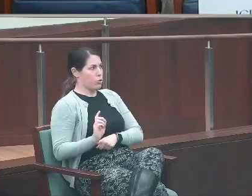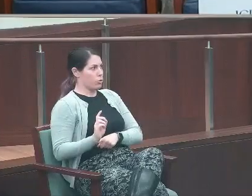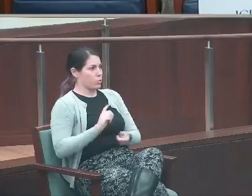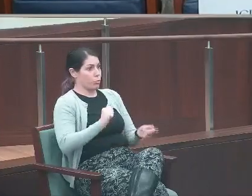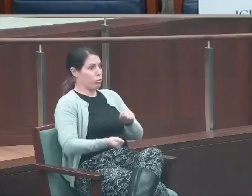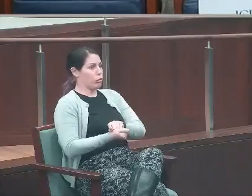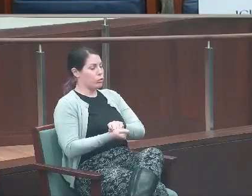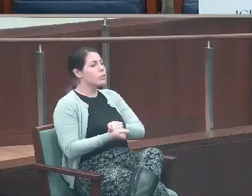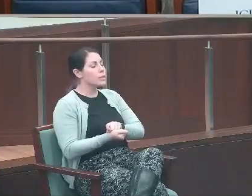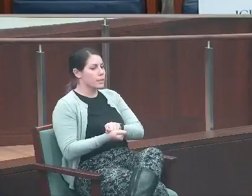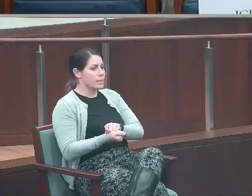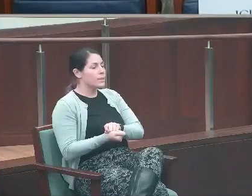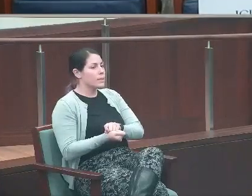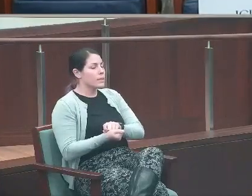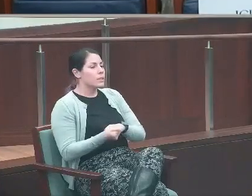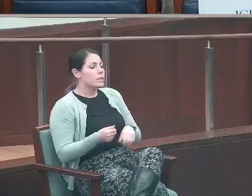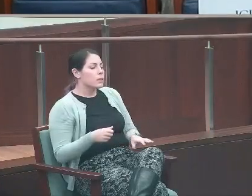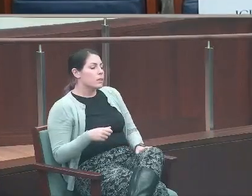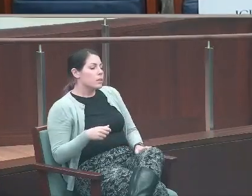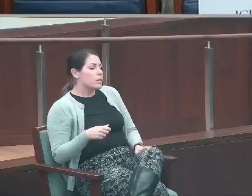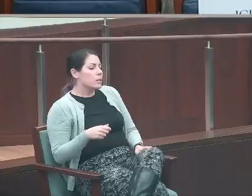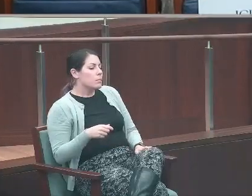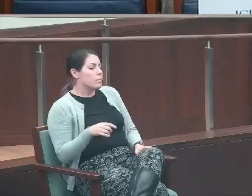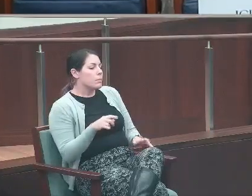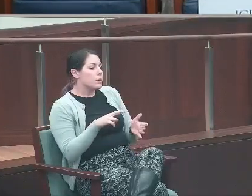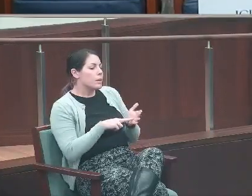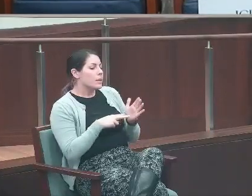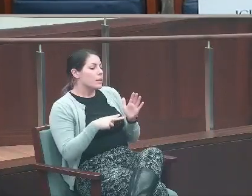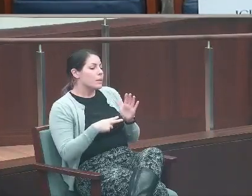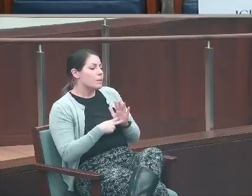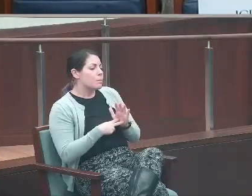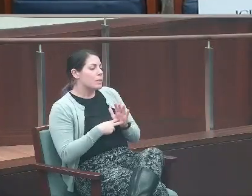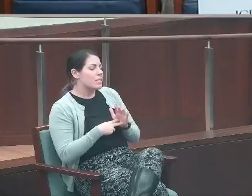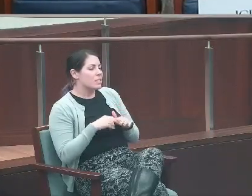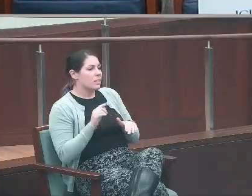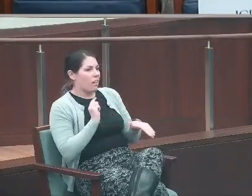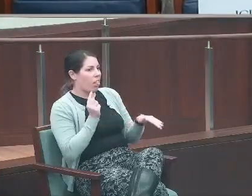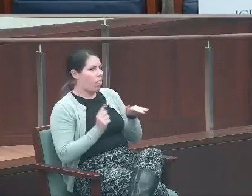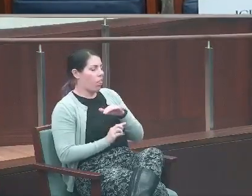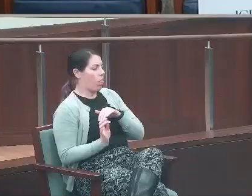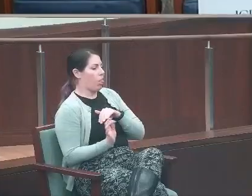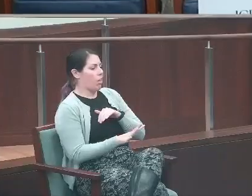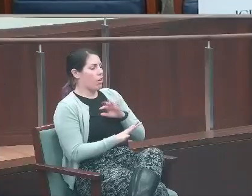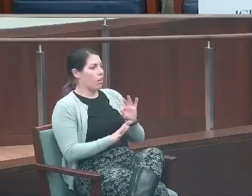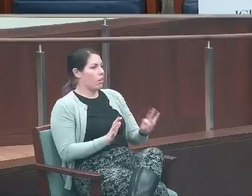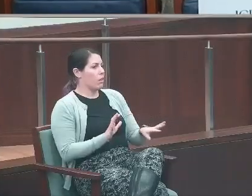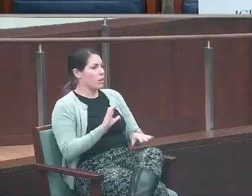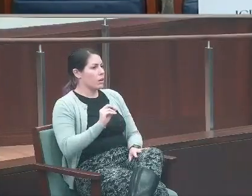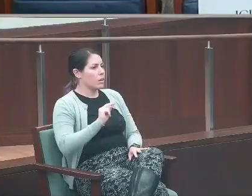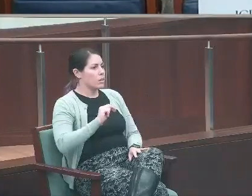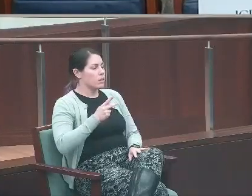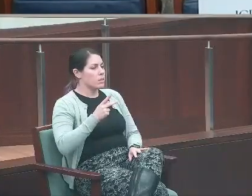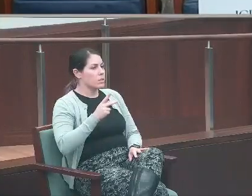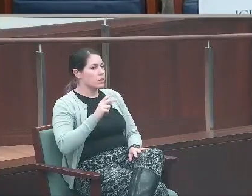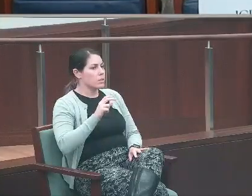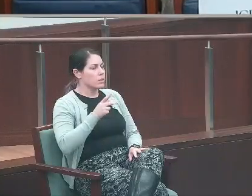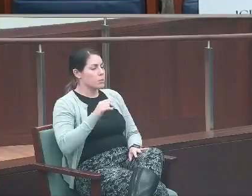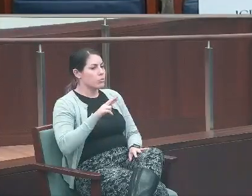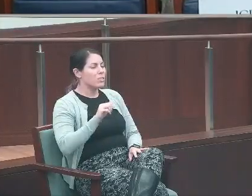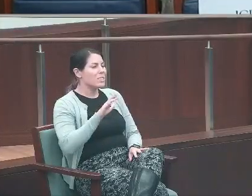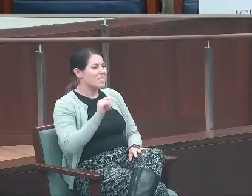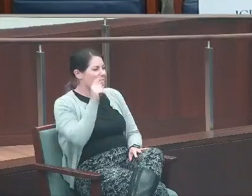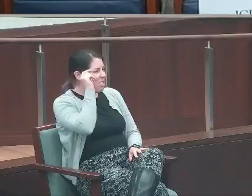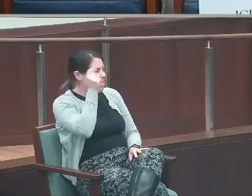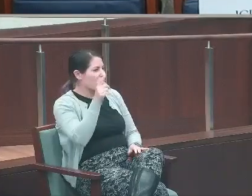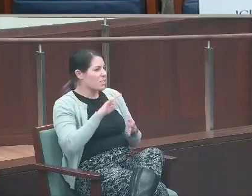pray or don't pray. But anti-Semitism is also uniquely this insidious, pernicious conspiracy theory rooted in tropes and lies about Jewish control